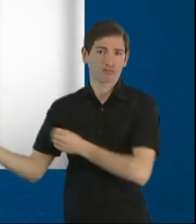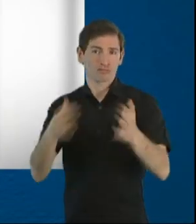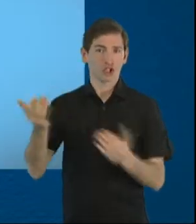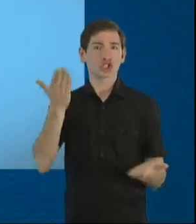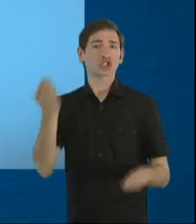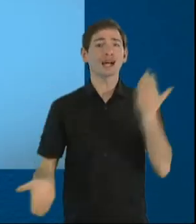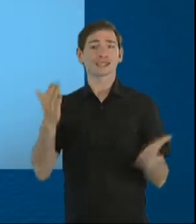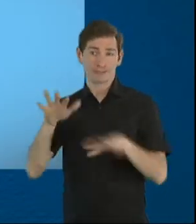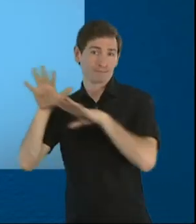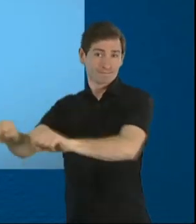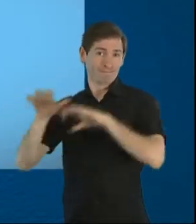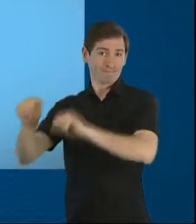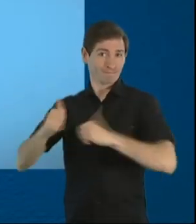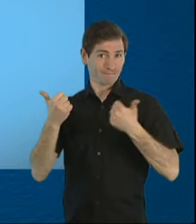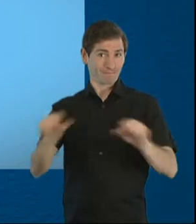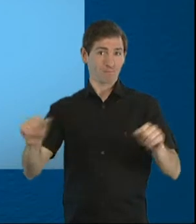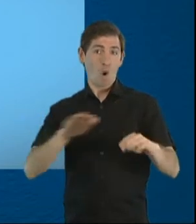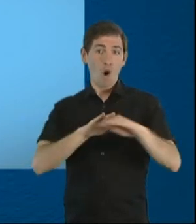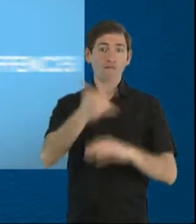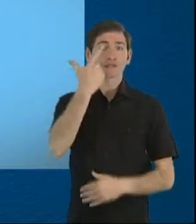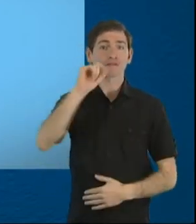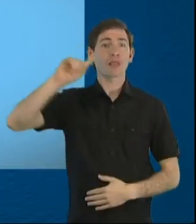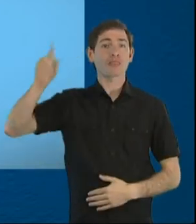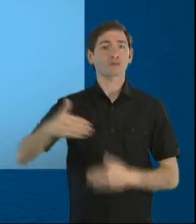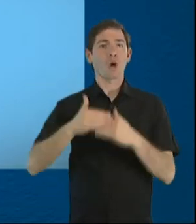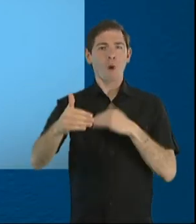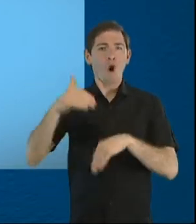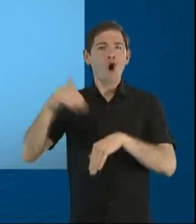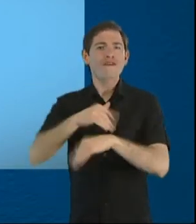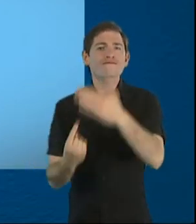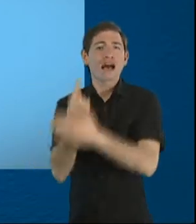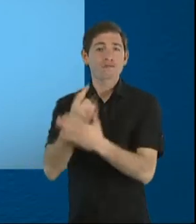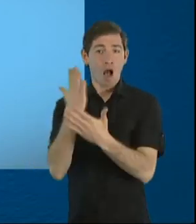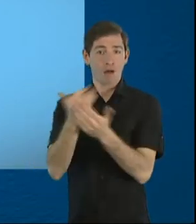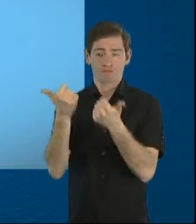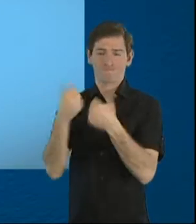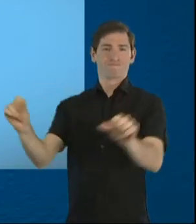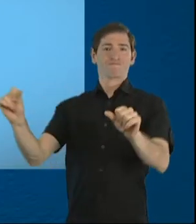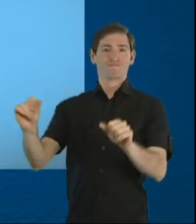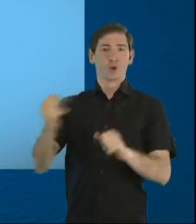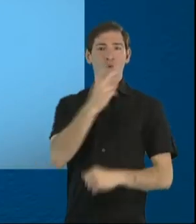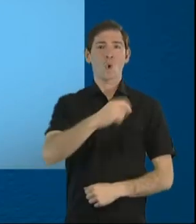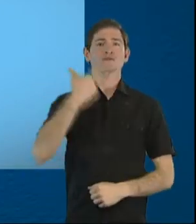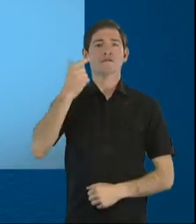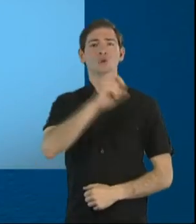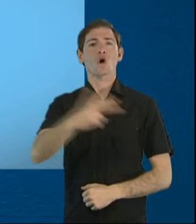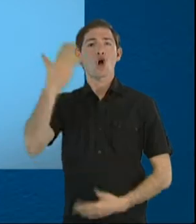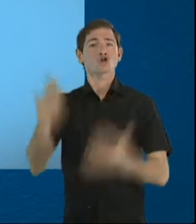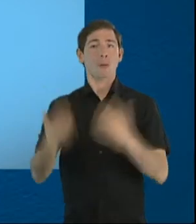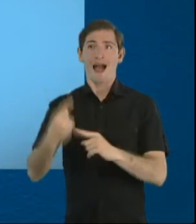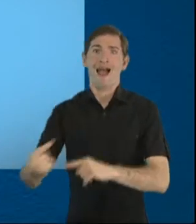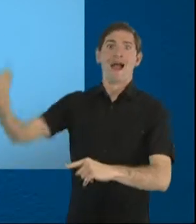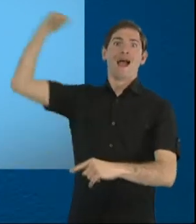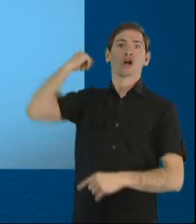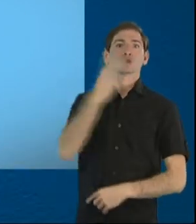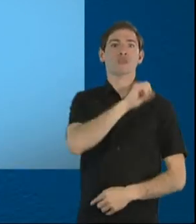justice. Over 70,000 more offences were successfully tackled in 2007-8 compared to 2004-5.